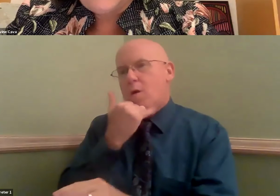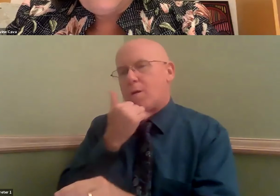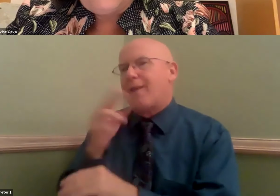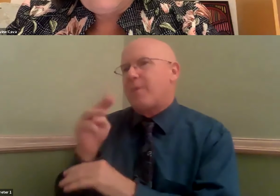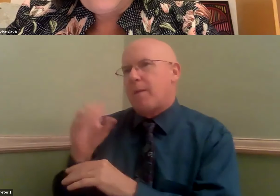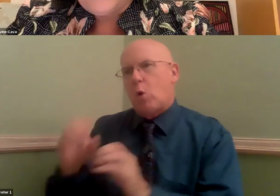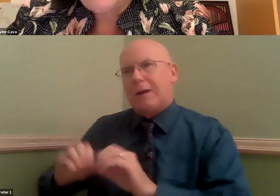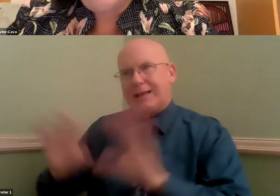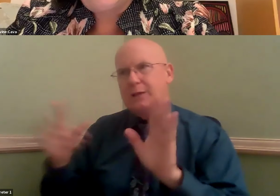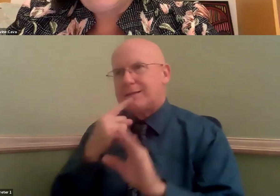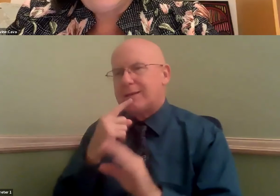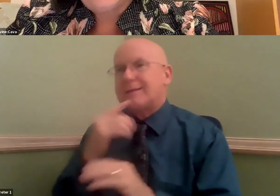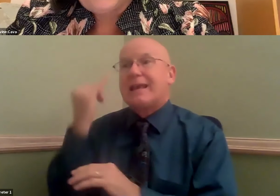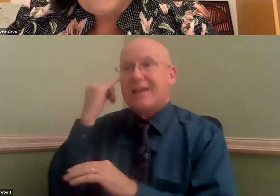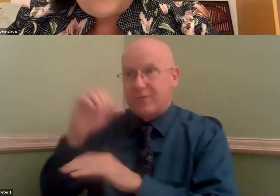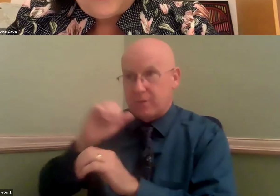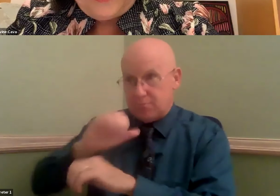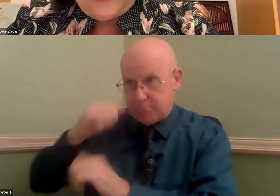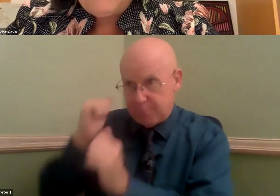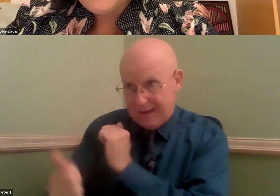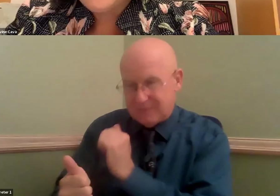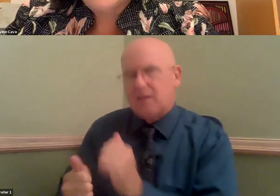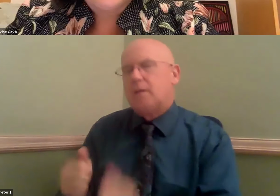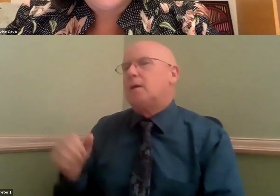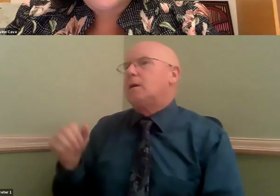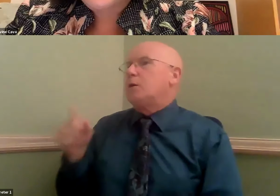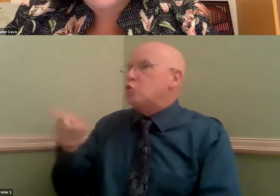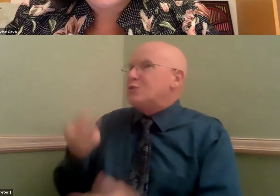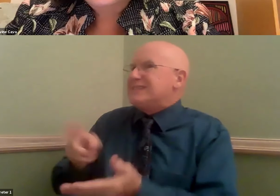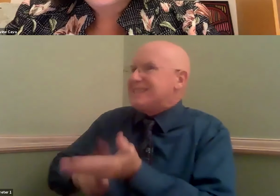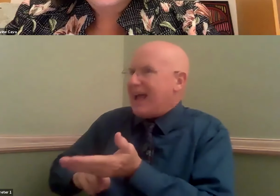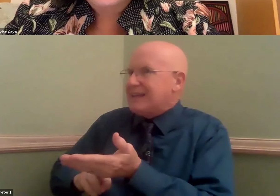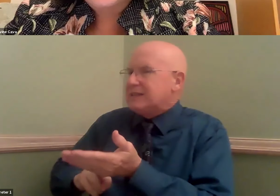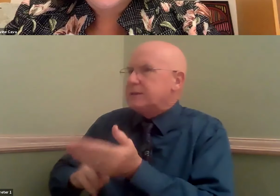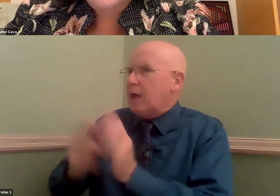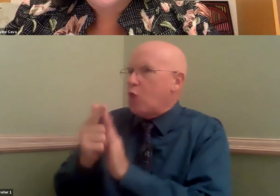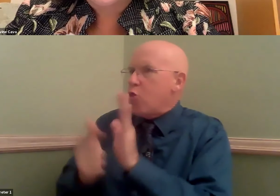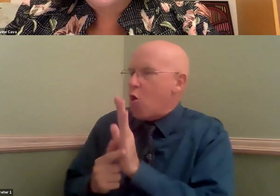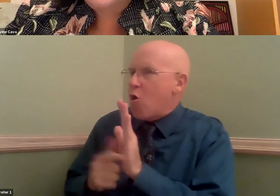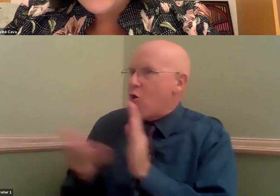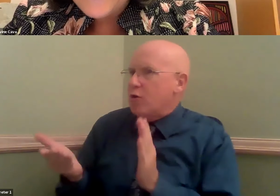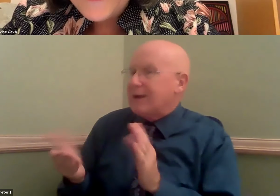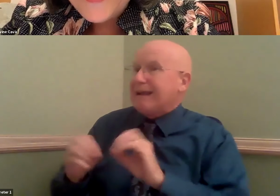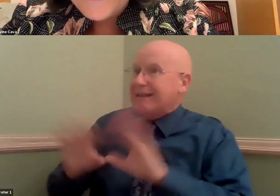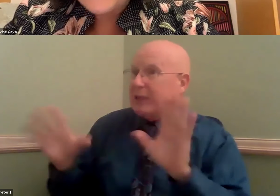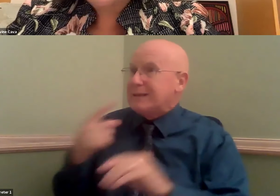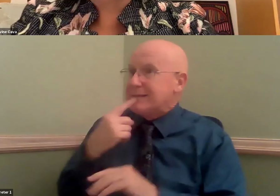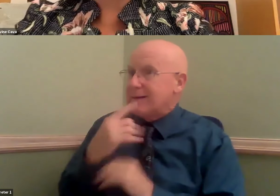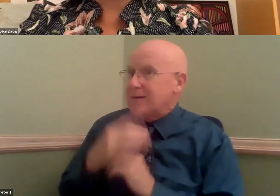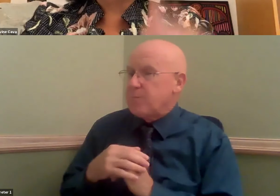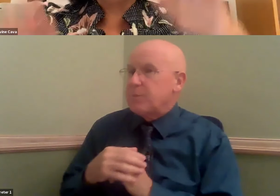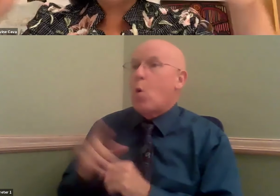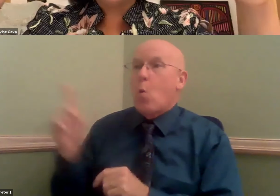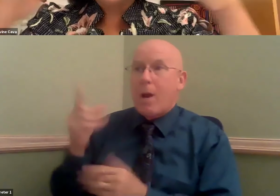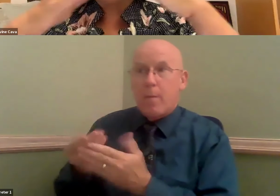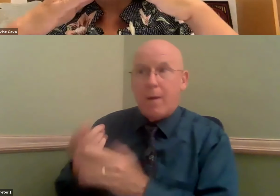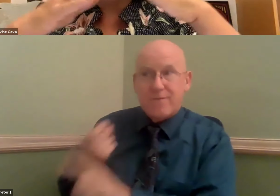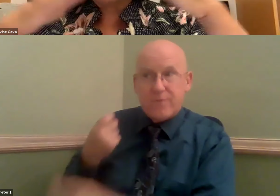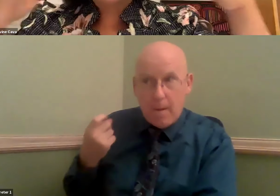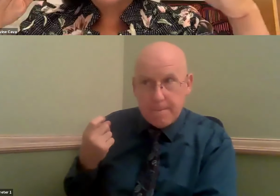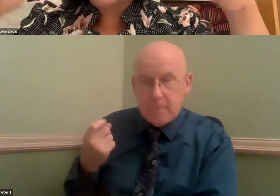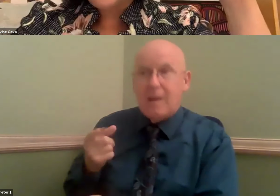clearly, if implemented, Daniella, you signed on to a piece of legislation that clearly stated where the money was going to come from. They